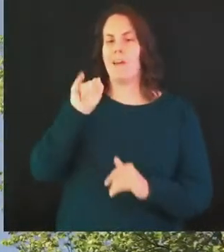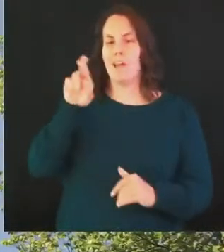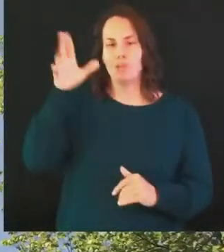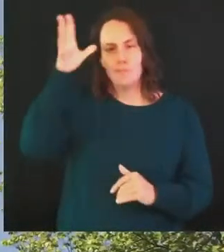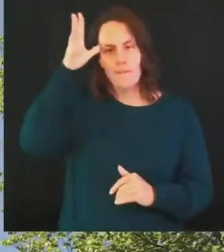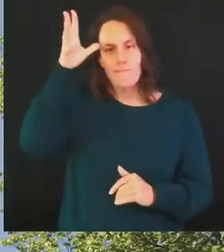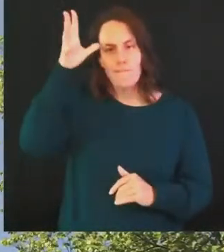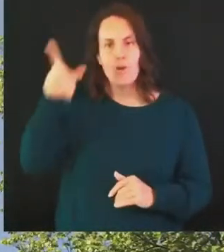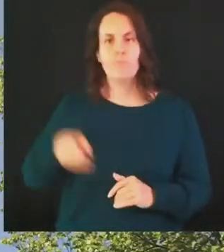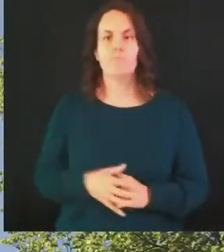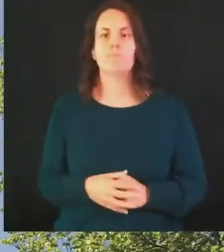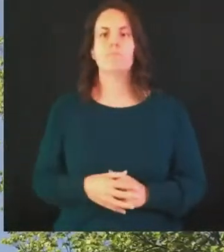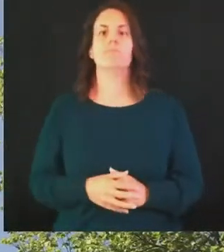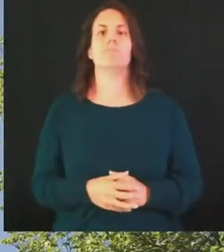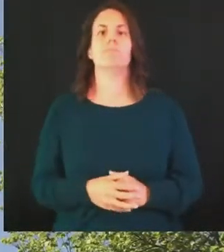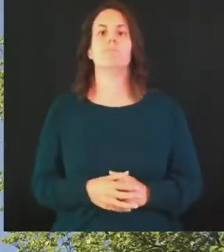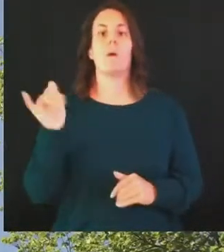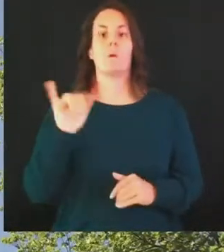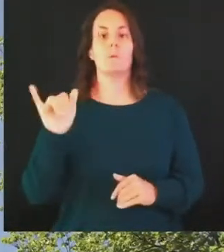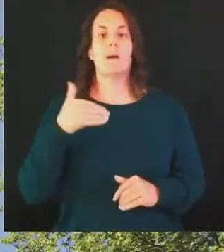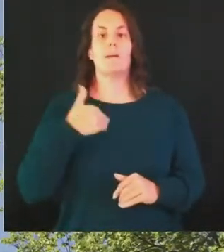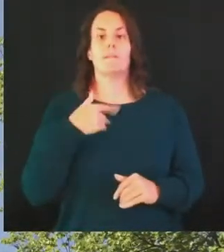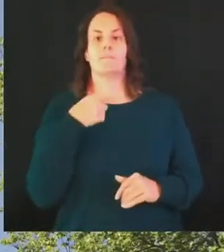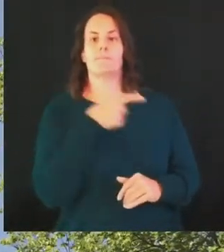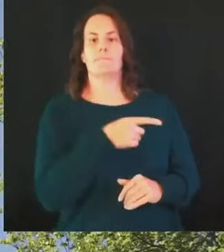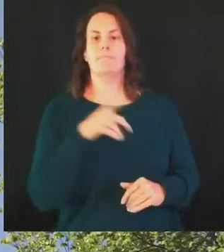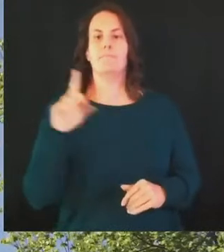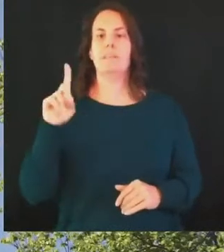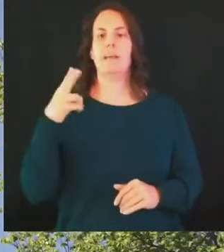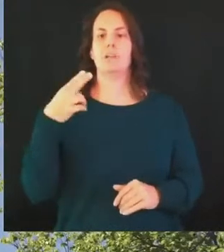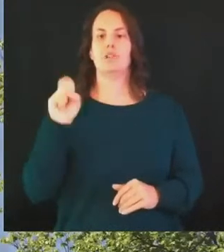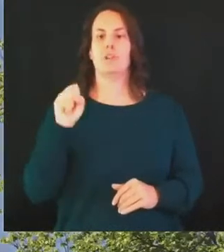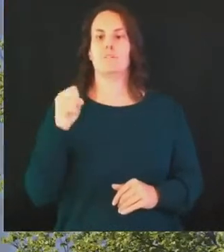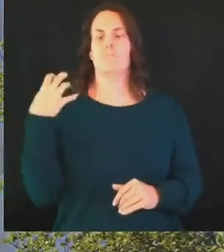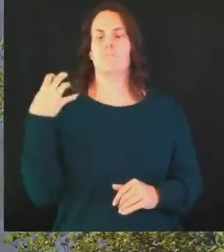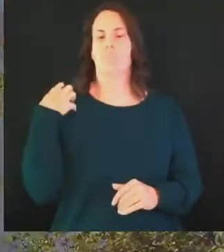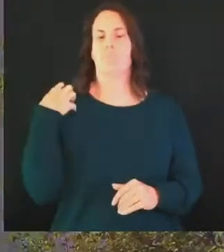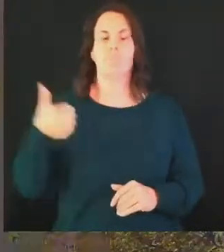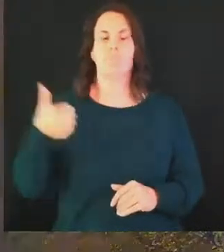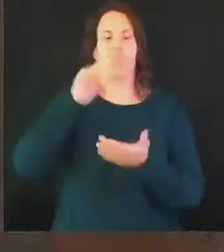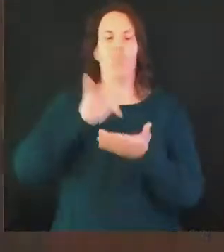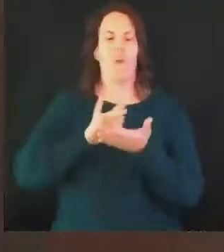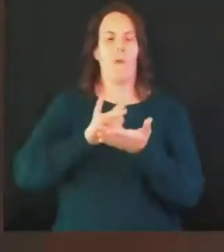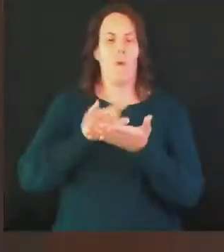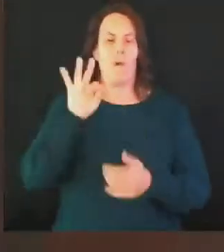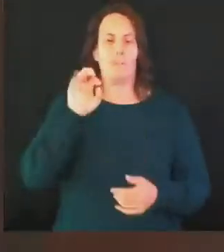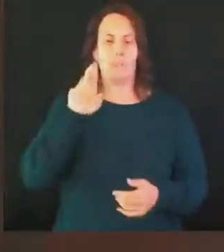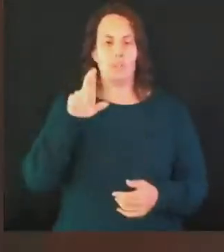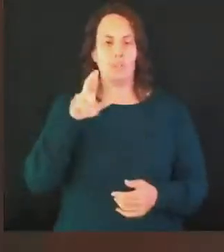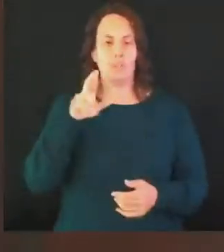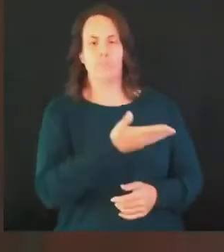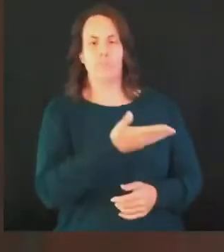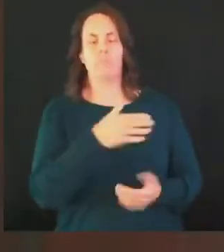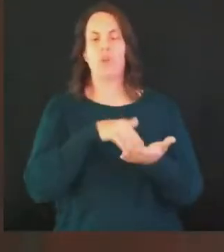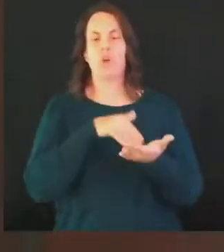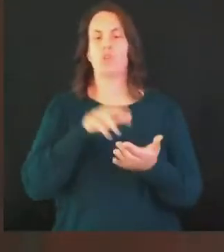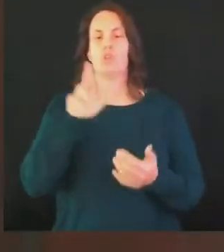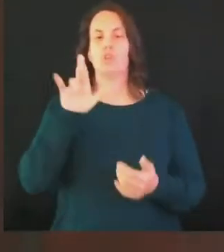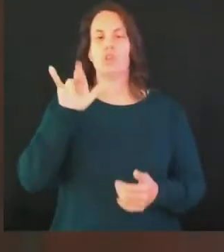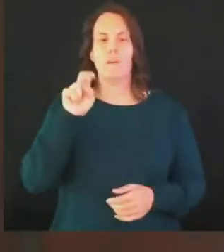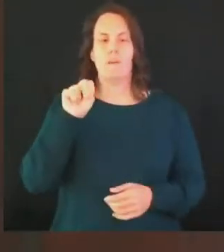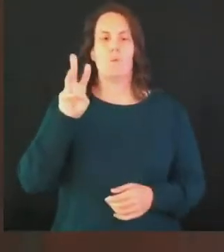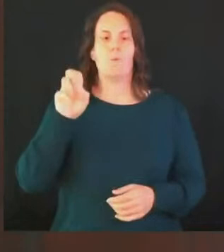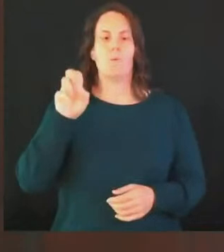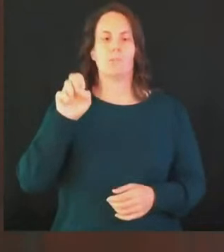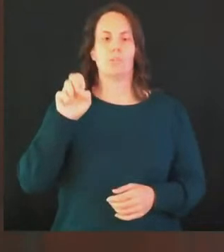Ryan Nilsestuen, the Chief Legal Counsel in the Office of the Governor. We'll begin the briefing with remarks from Governor Tony Evers. Good afternoon, and